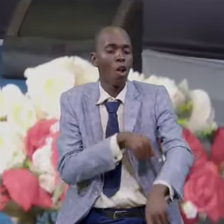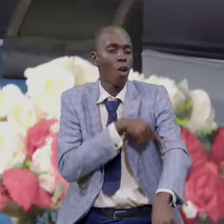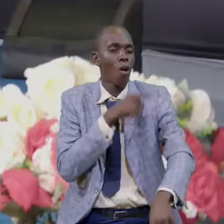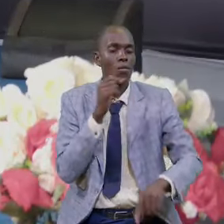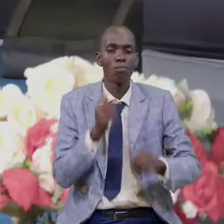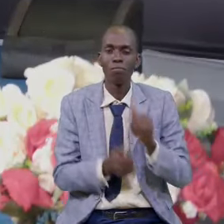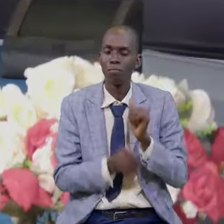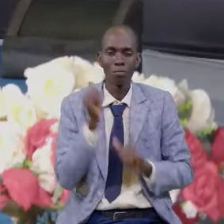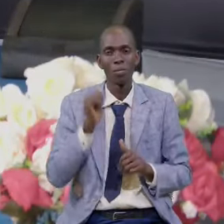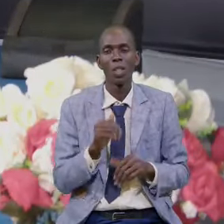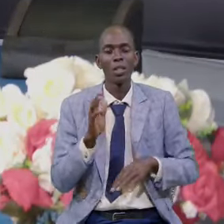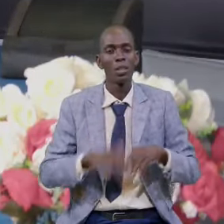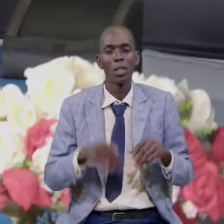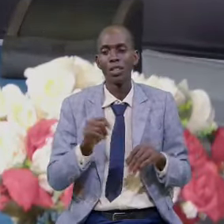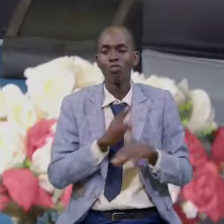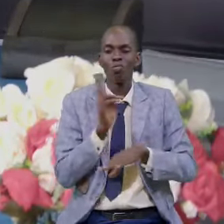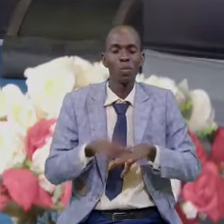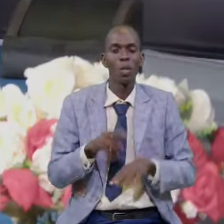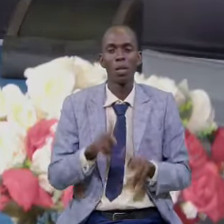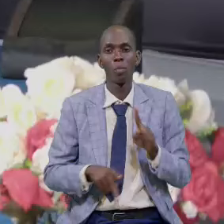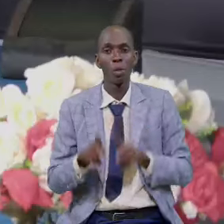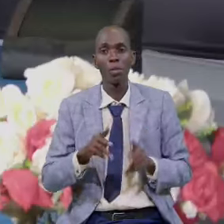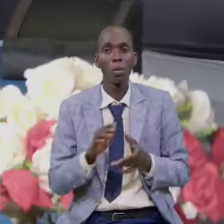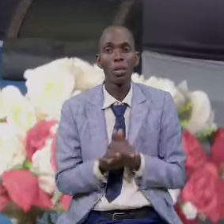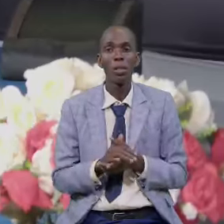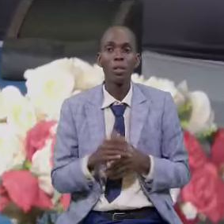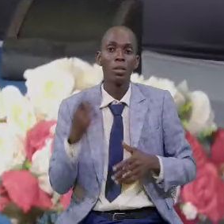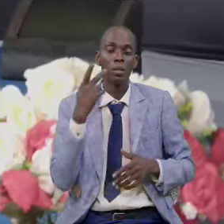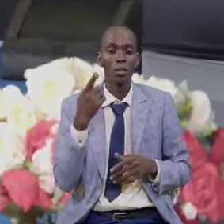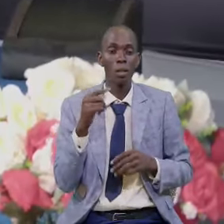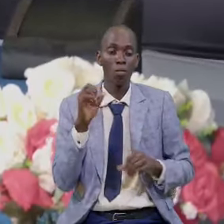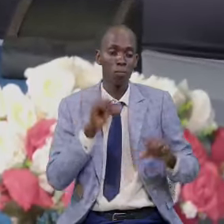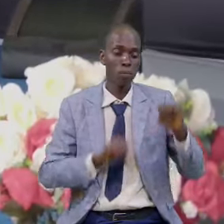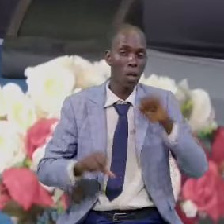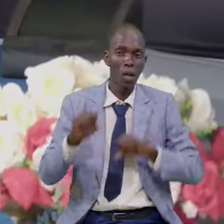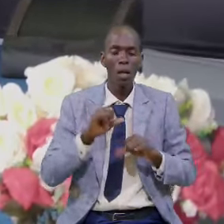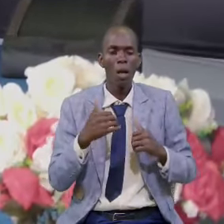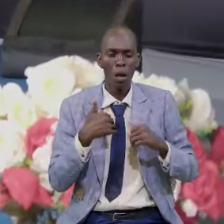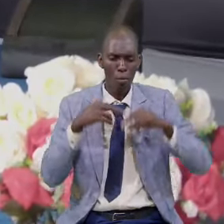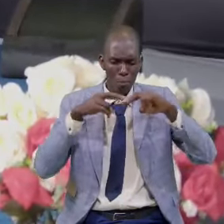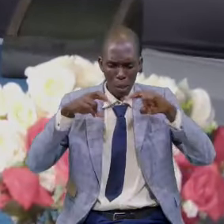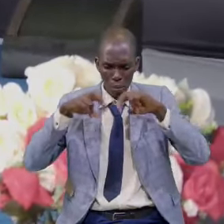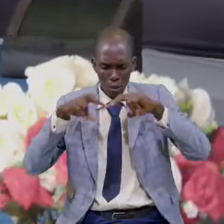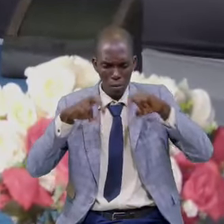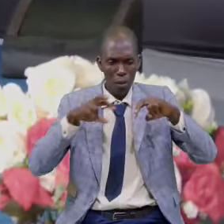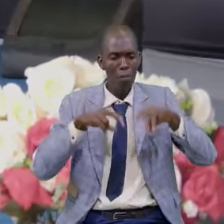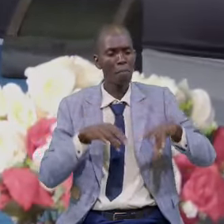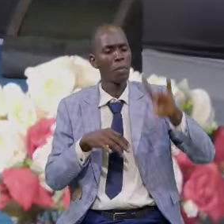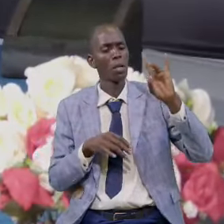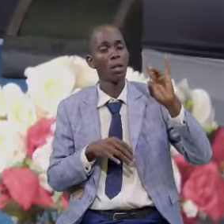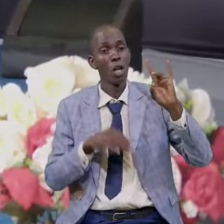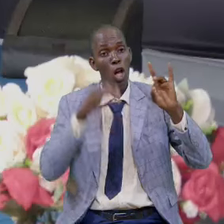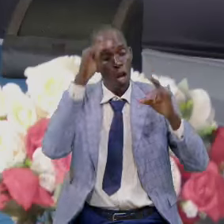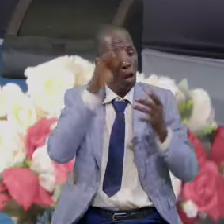people. You see, so the scientists have made investigation, and they have seen husband and